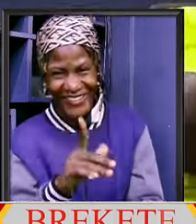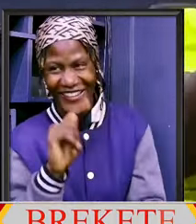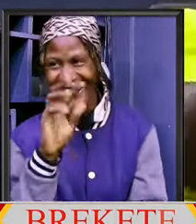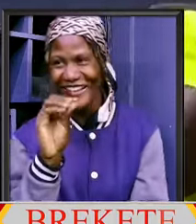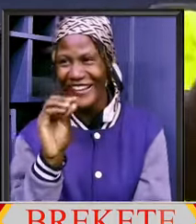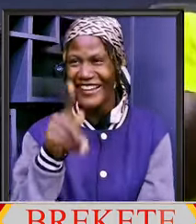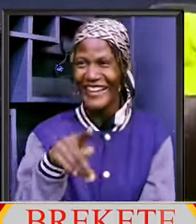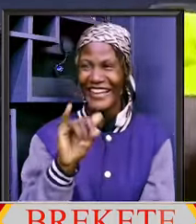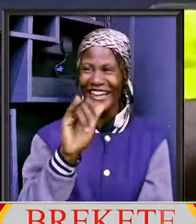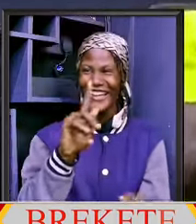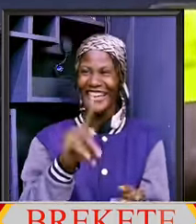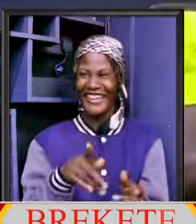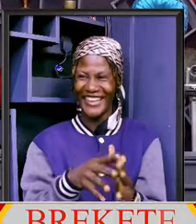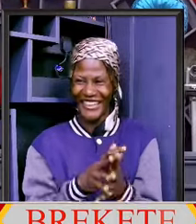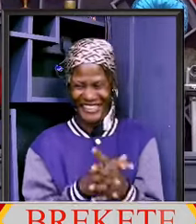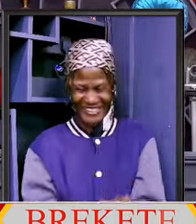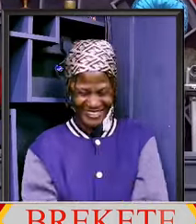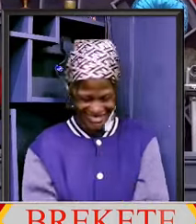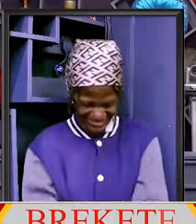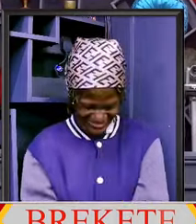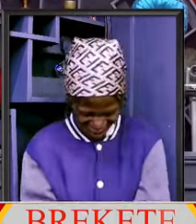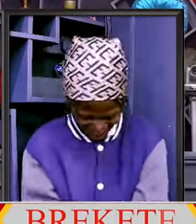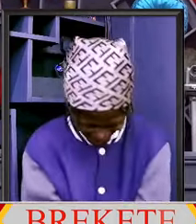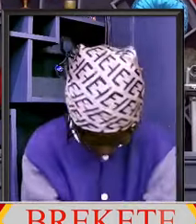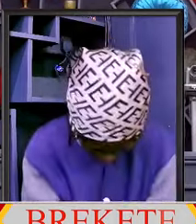Thank you. Yeah, hallelujah.